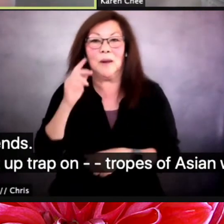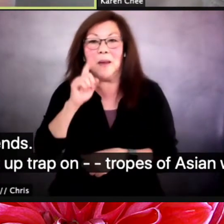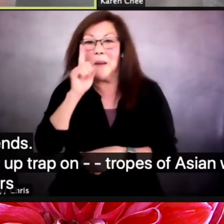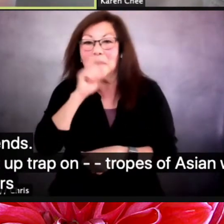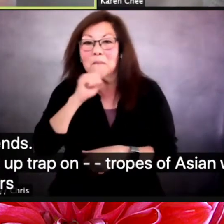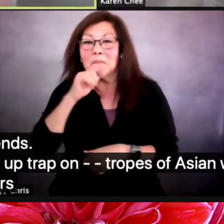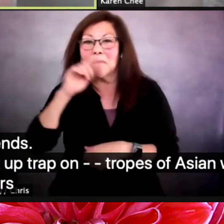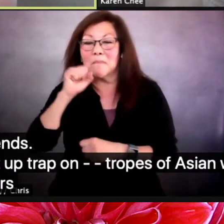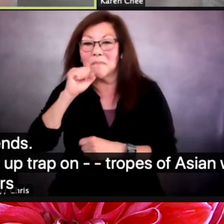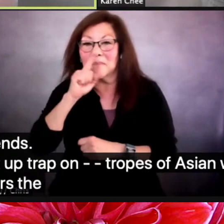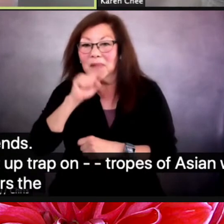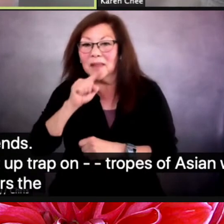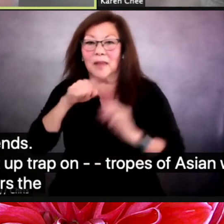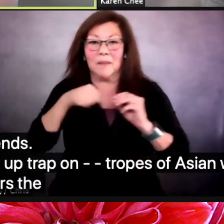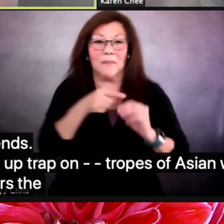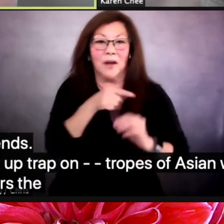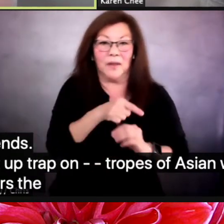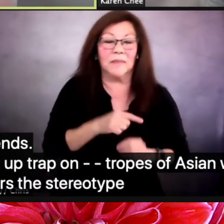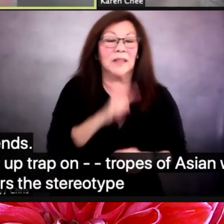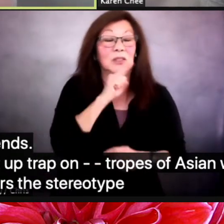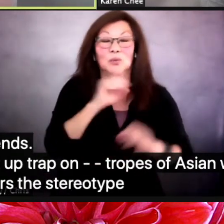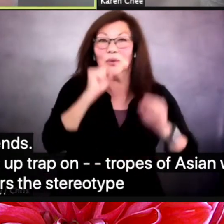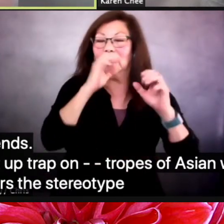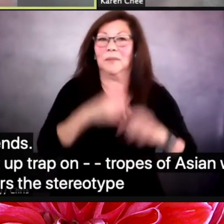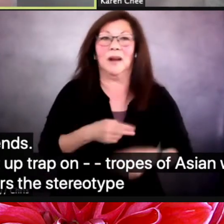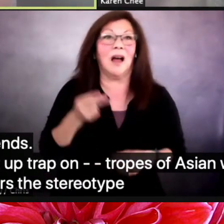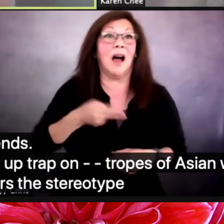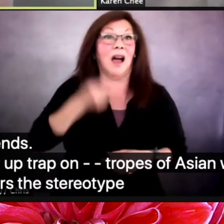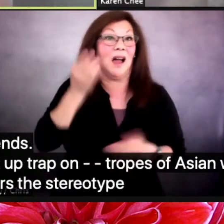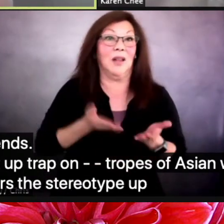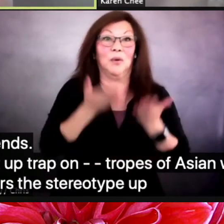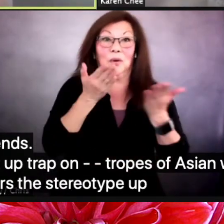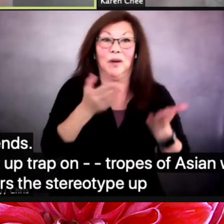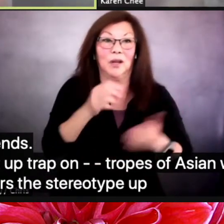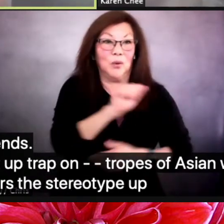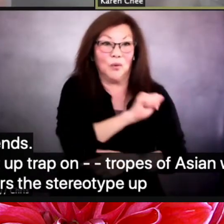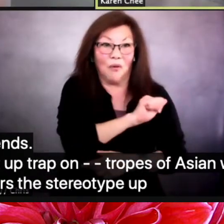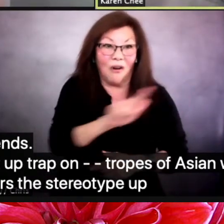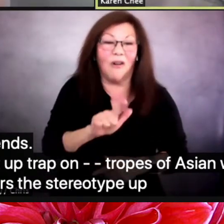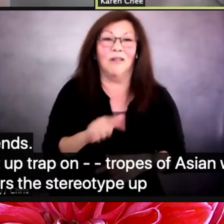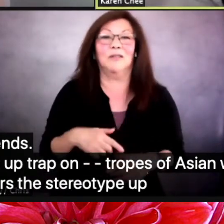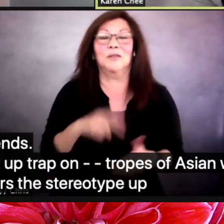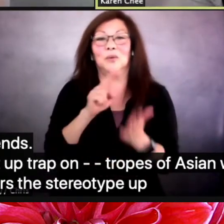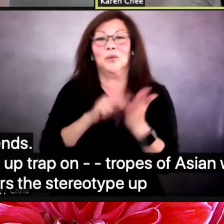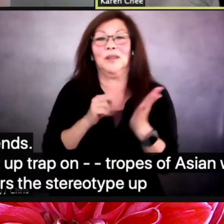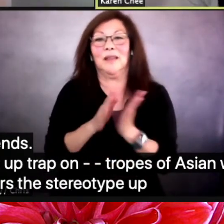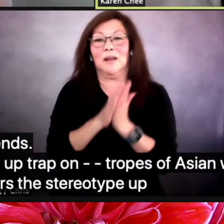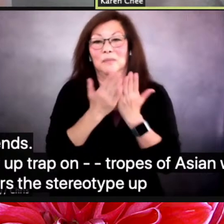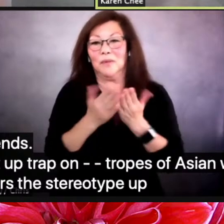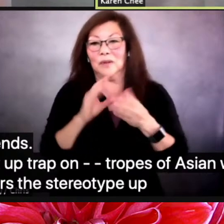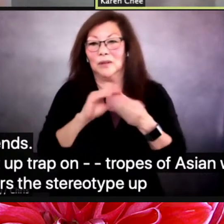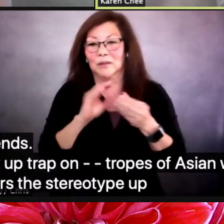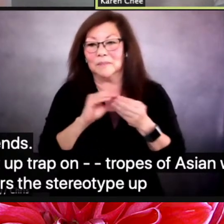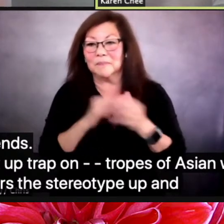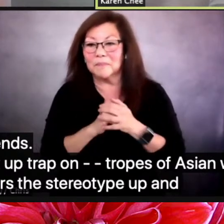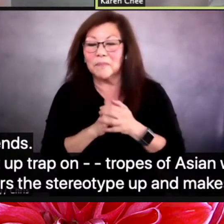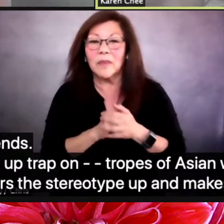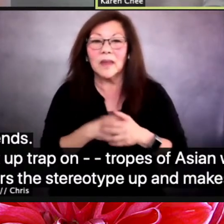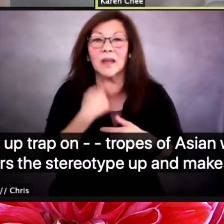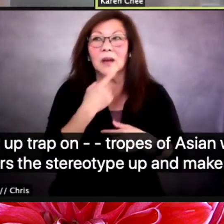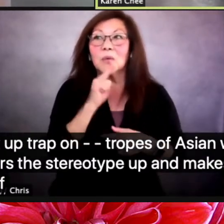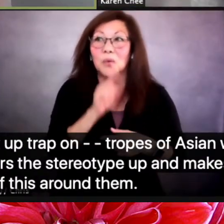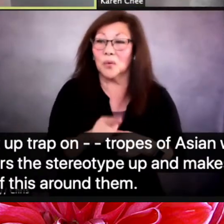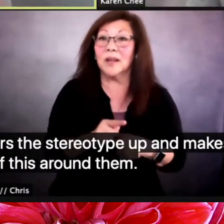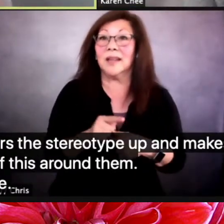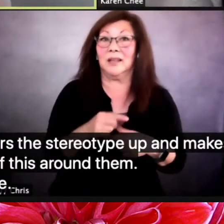And it's incredible. I highly recommend everyone read it. That sounds amazing. I feel like we have to put together like a reading list after